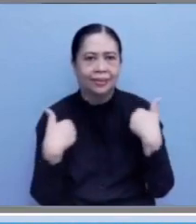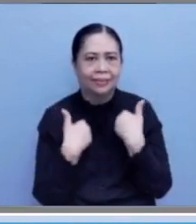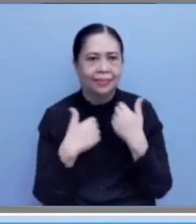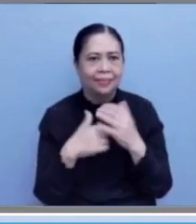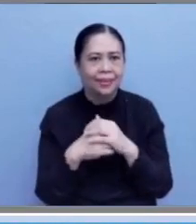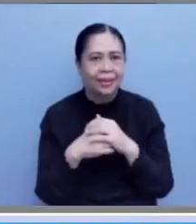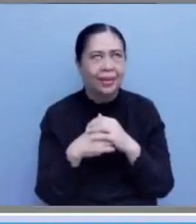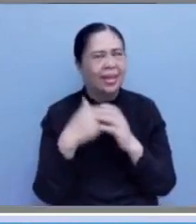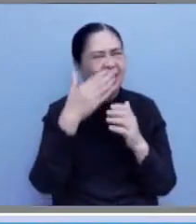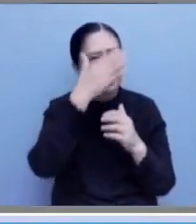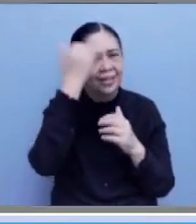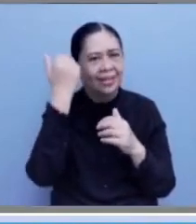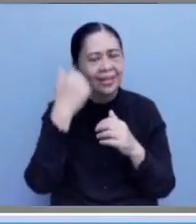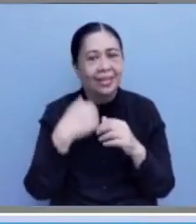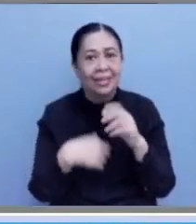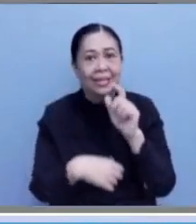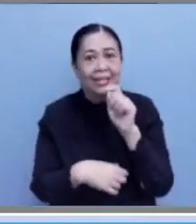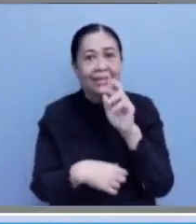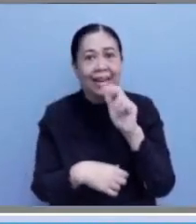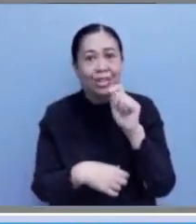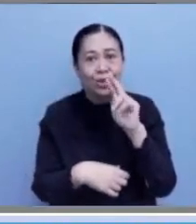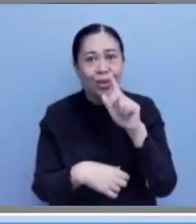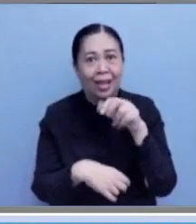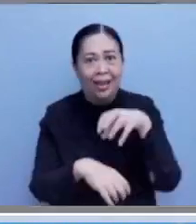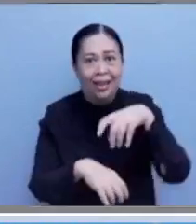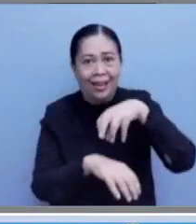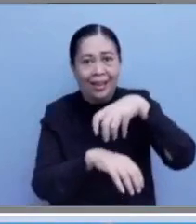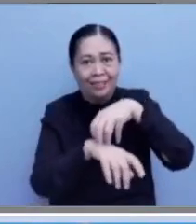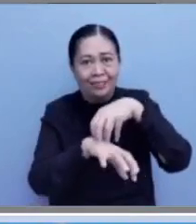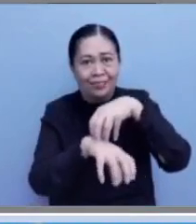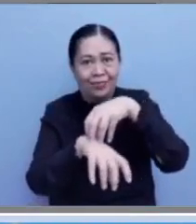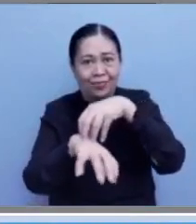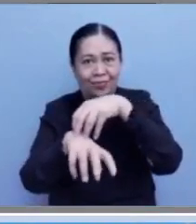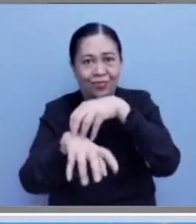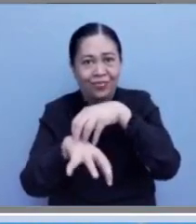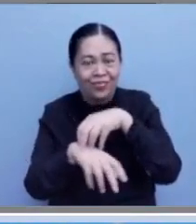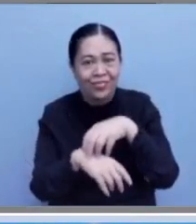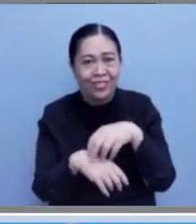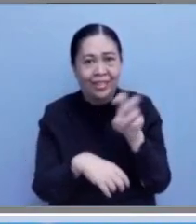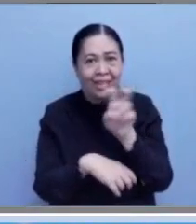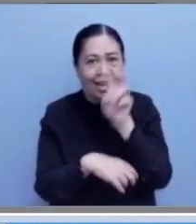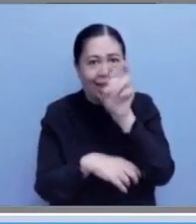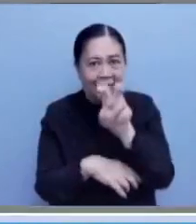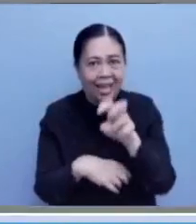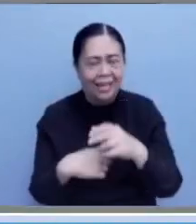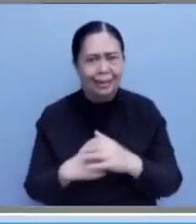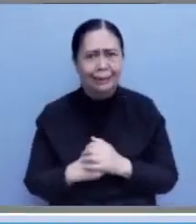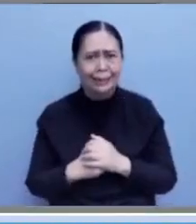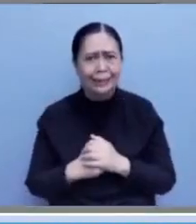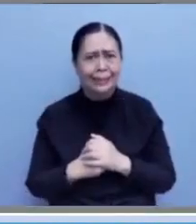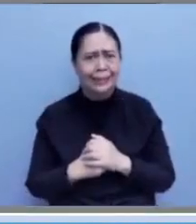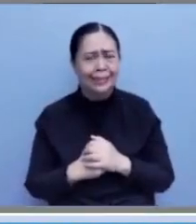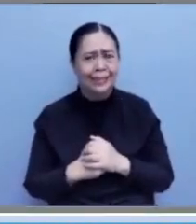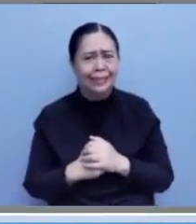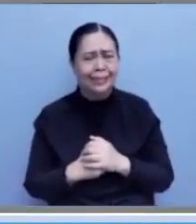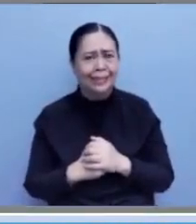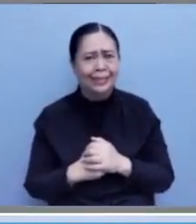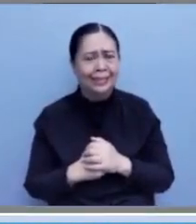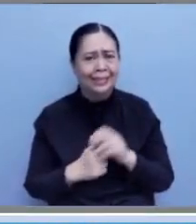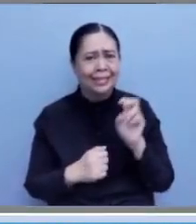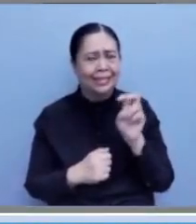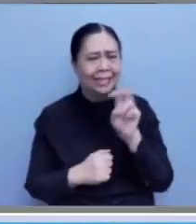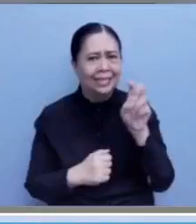I forgot tarantula. Oh, wow. I have ahas. Ahas. Nakapunta na ako sa condo